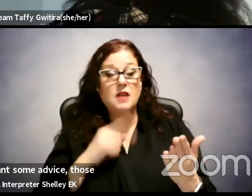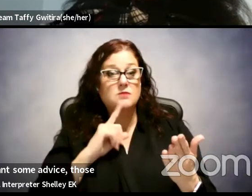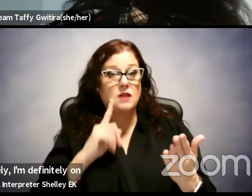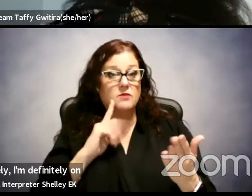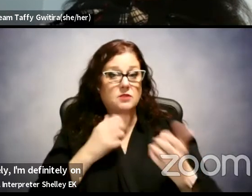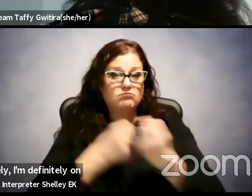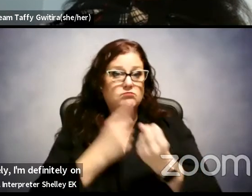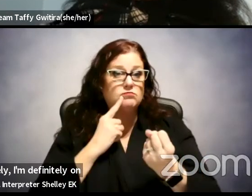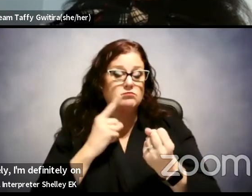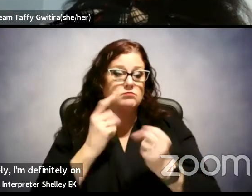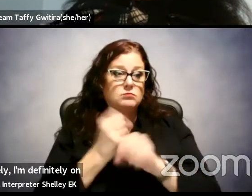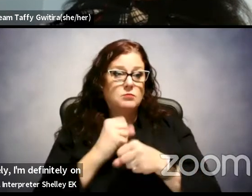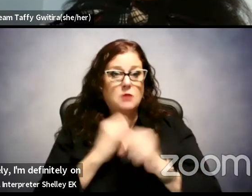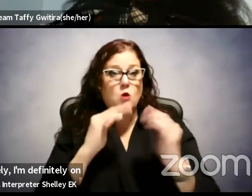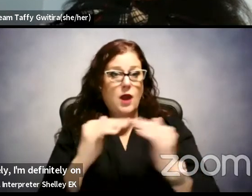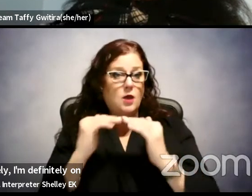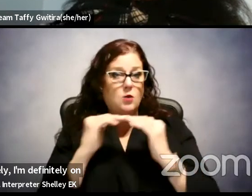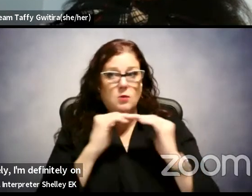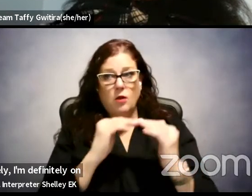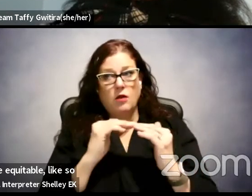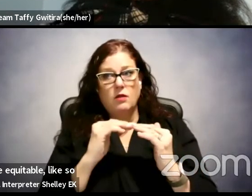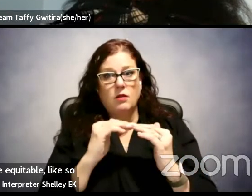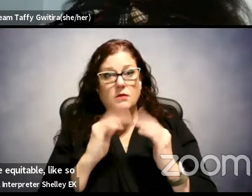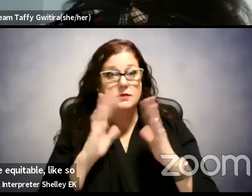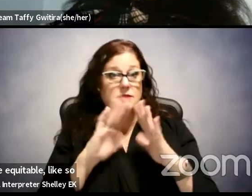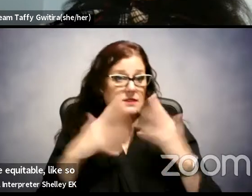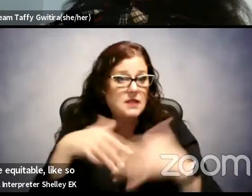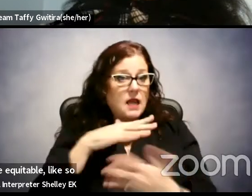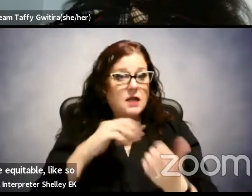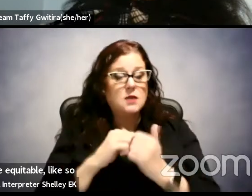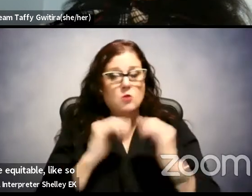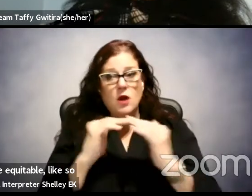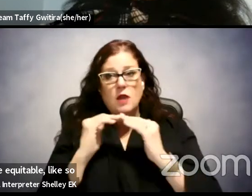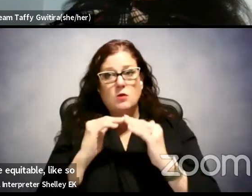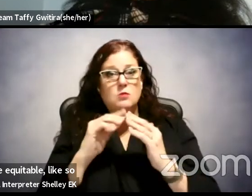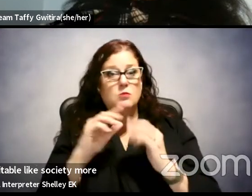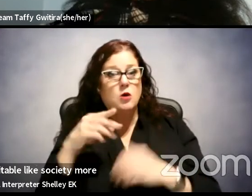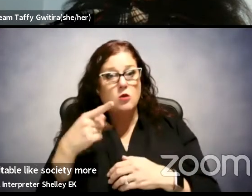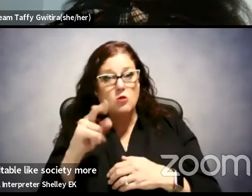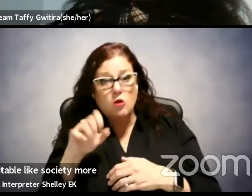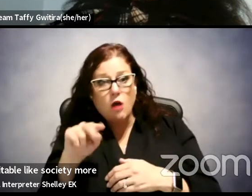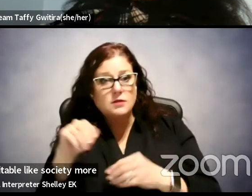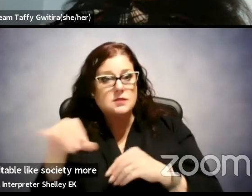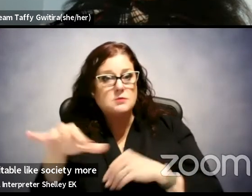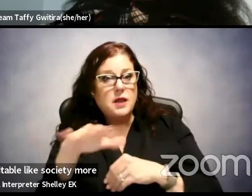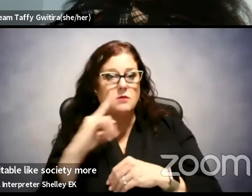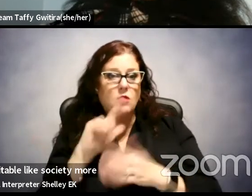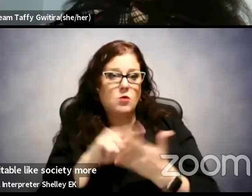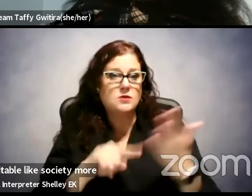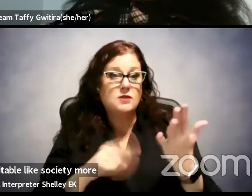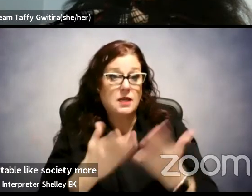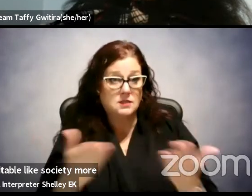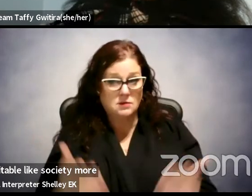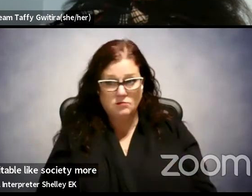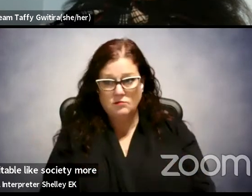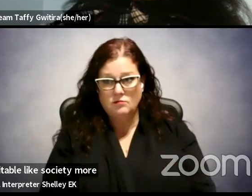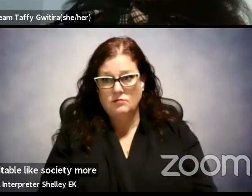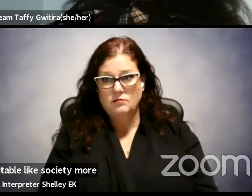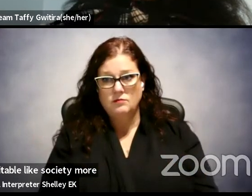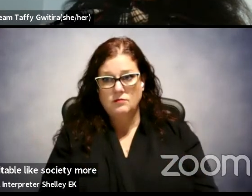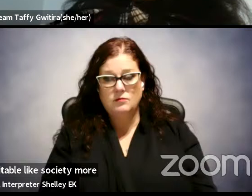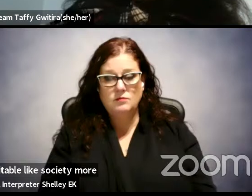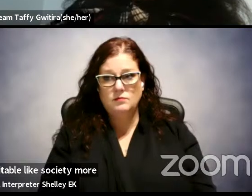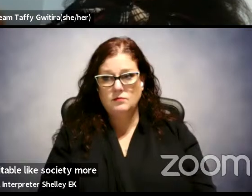for creating a more equitable, like, society, more equitable garden spaces, all of those things.